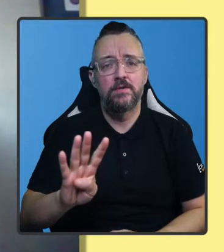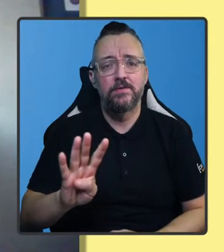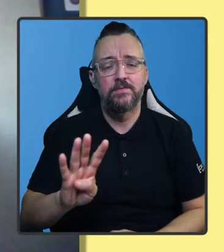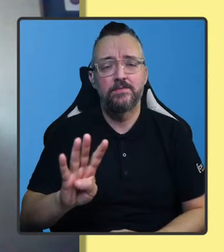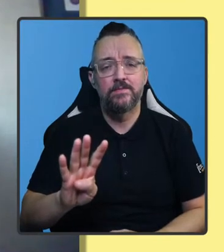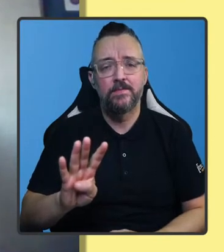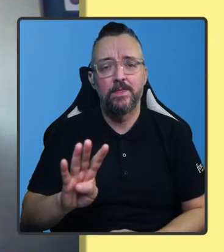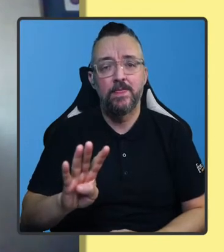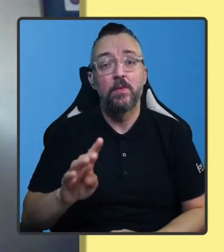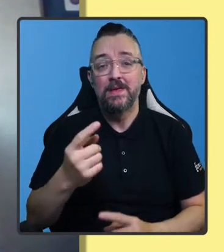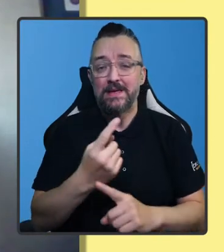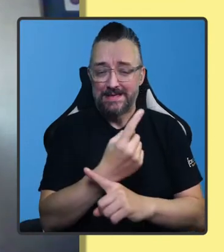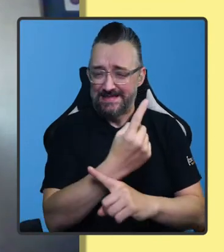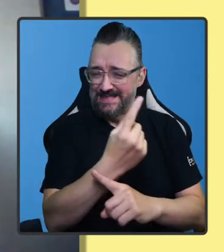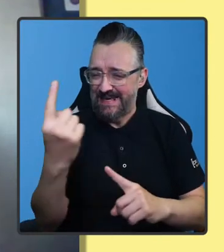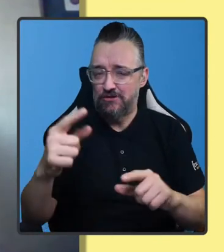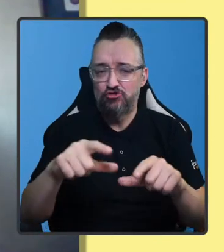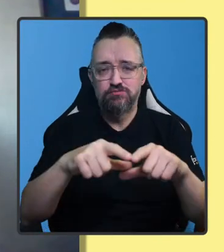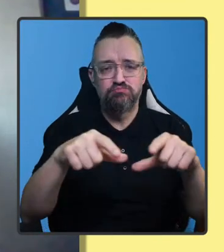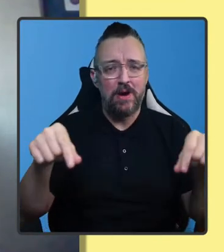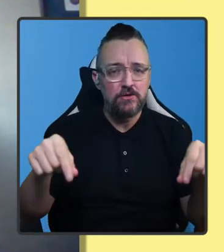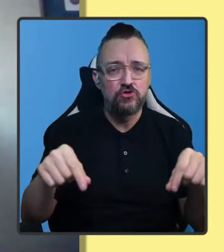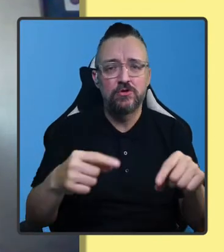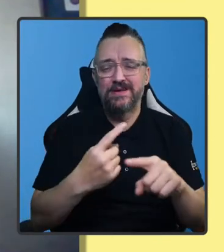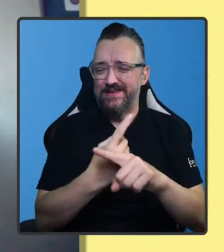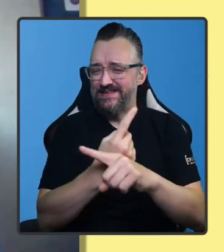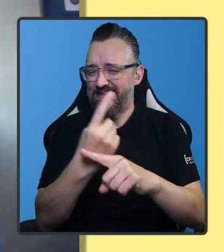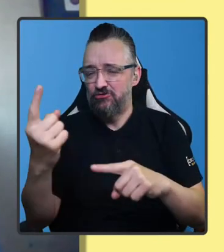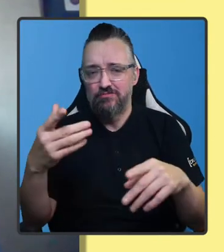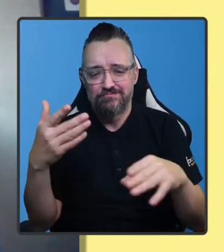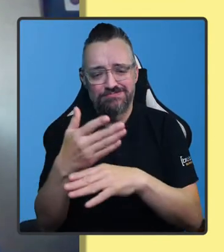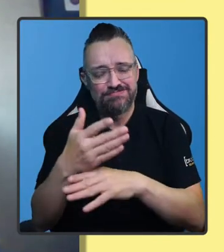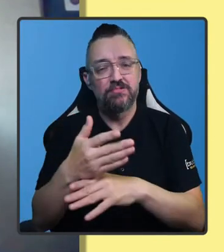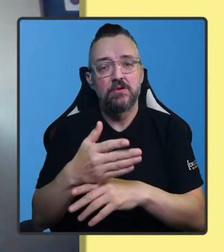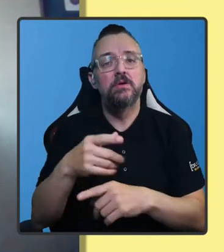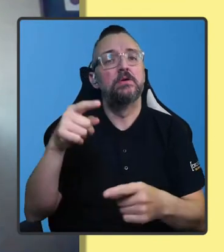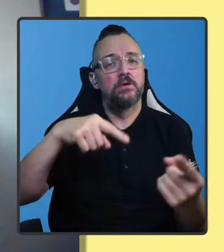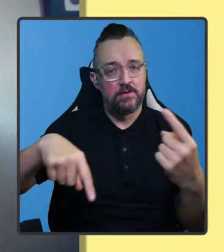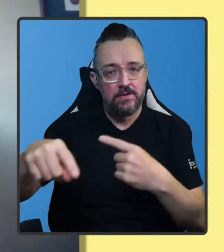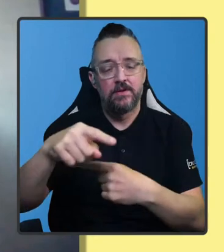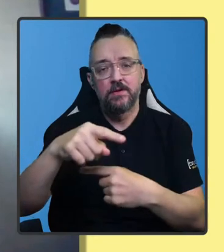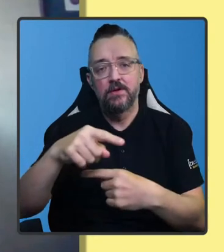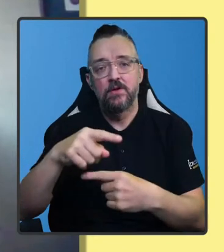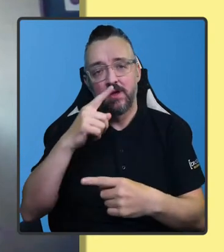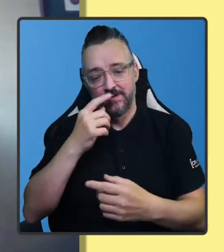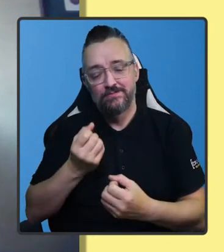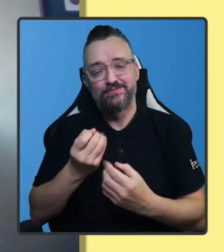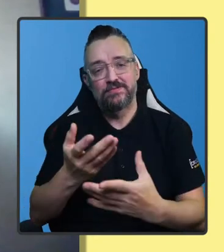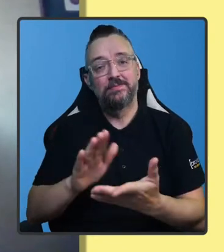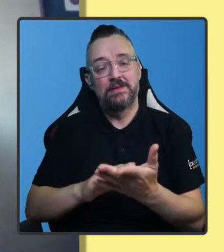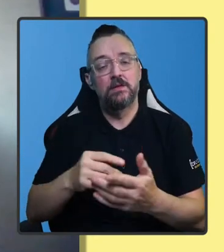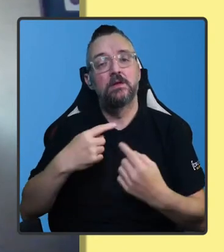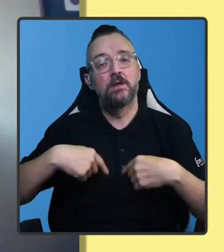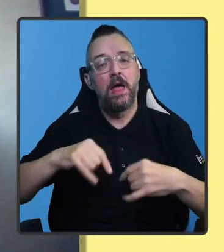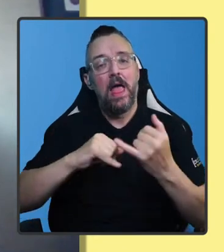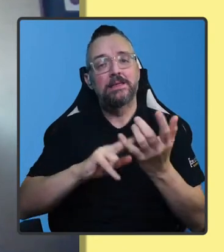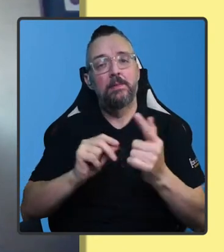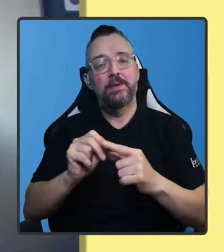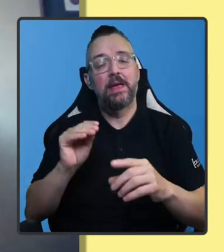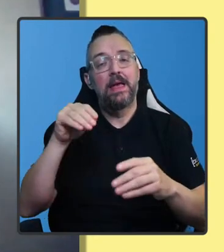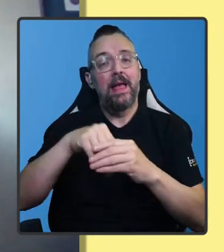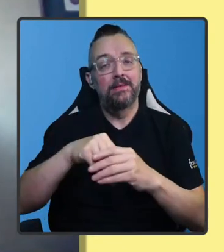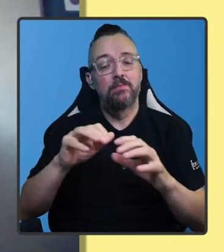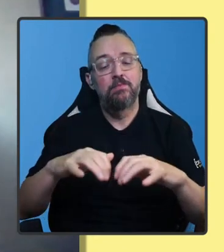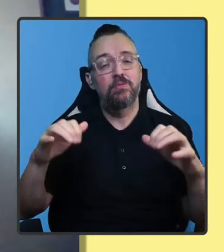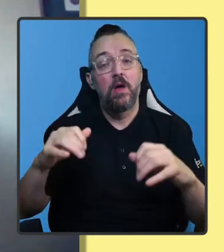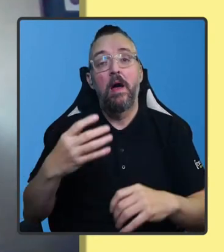every branch, of every member and every activist, you helped deliver an historic fourth term for the SNP and once again